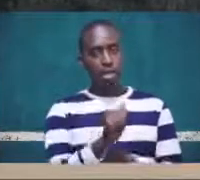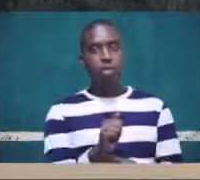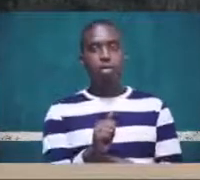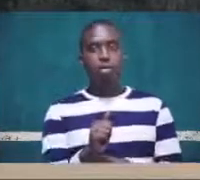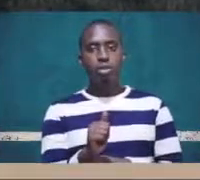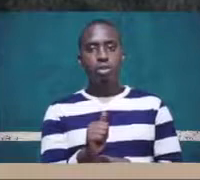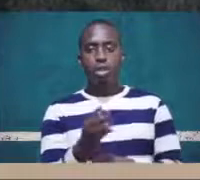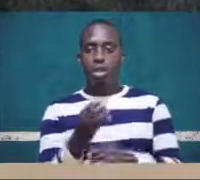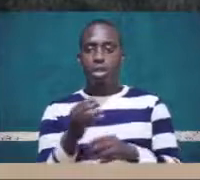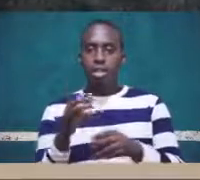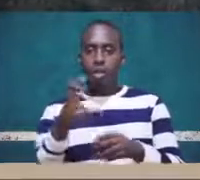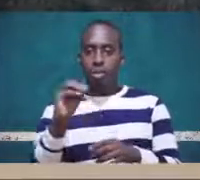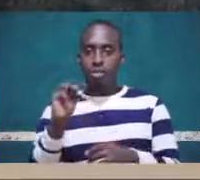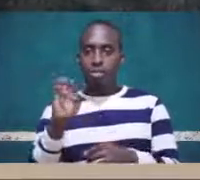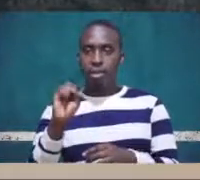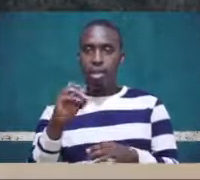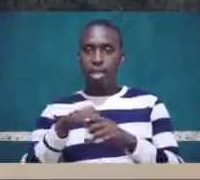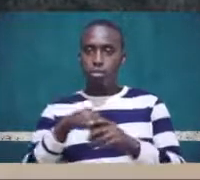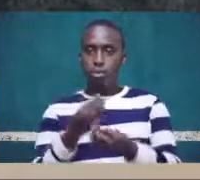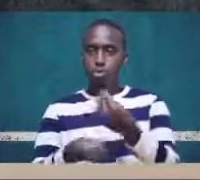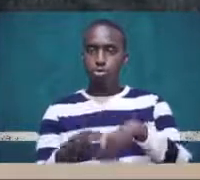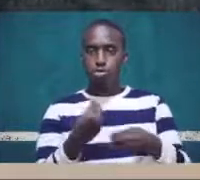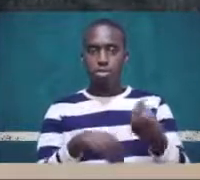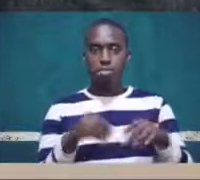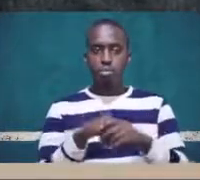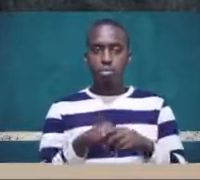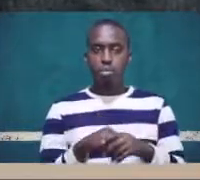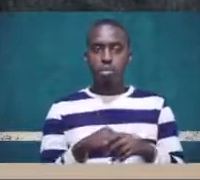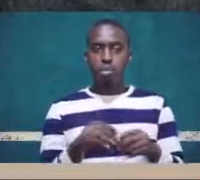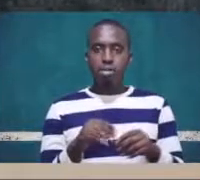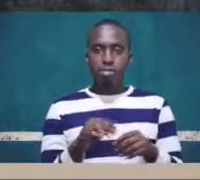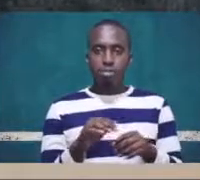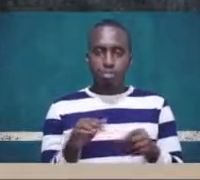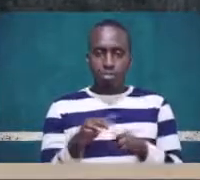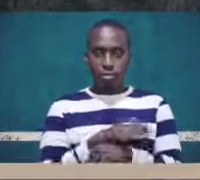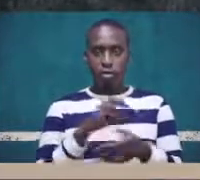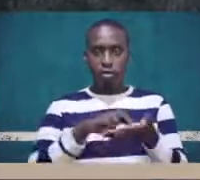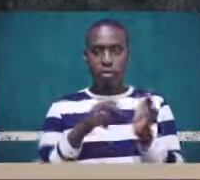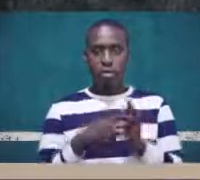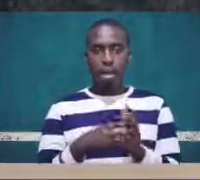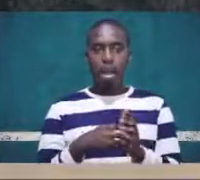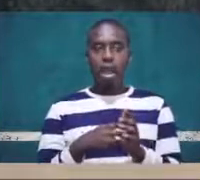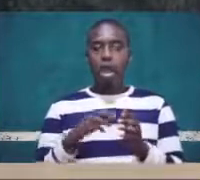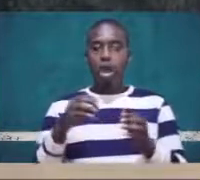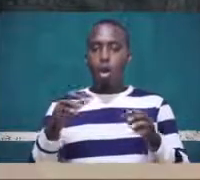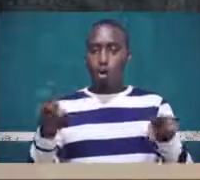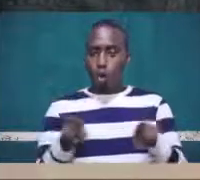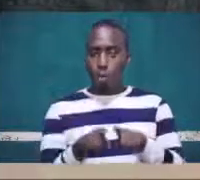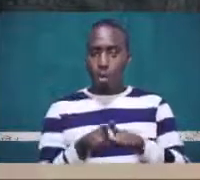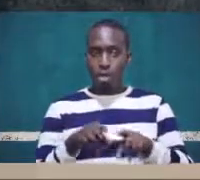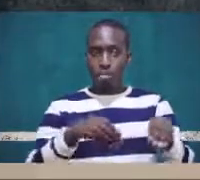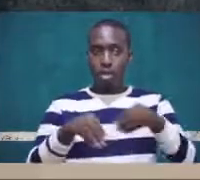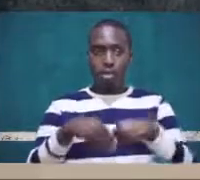bloc. And COMESA, COMESA stands for Common Market for Eastern. That